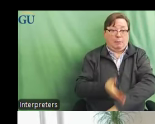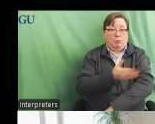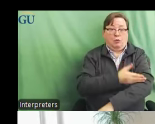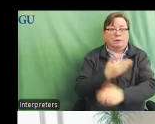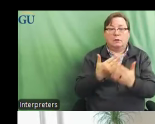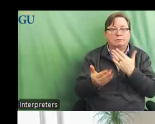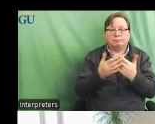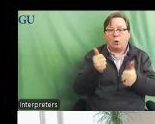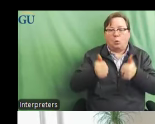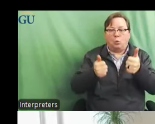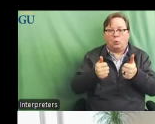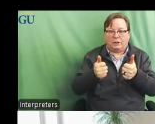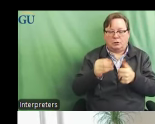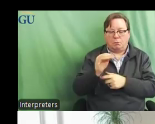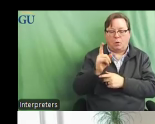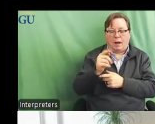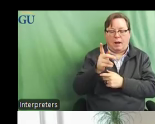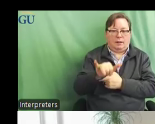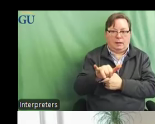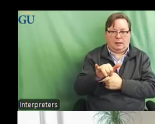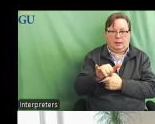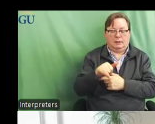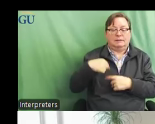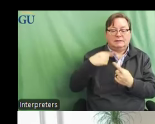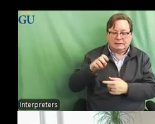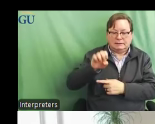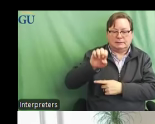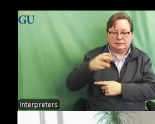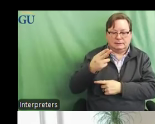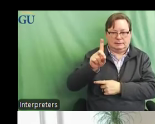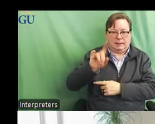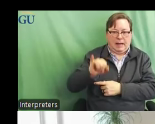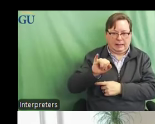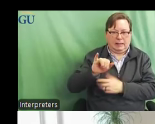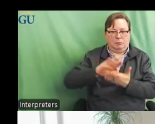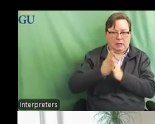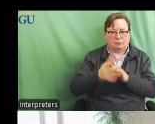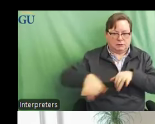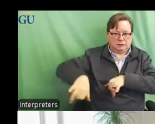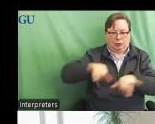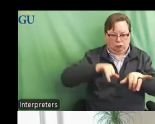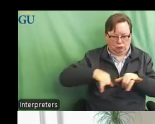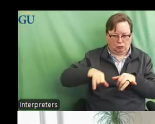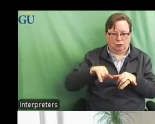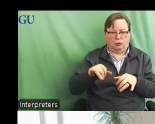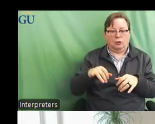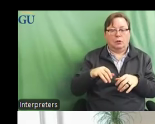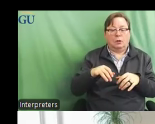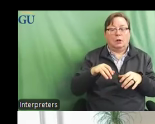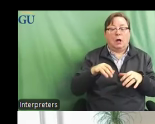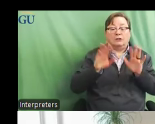the EHDI has become more the standard of care. Children who are identified earlier and have access